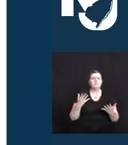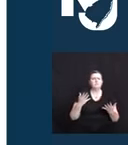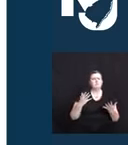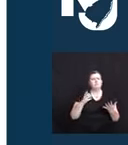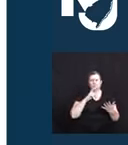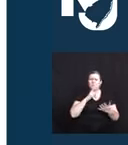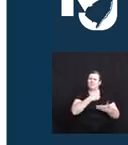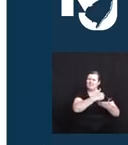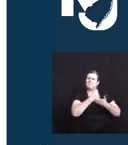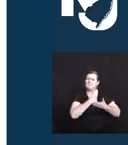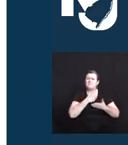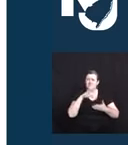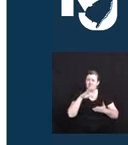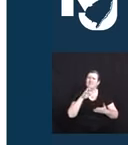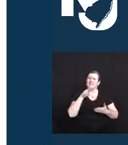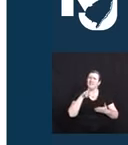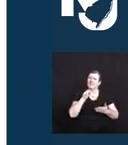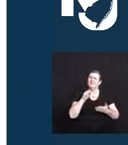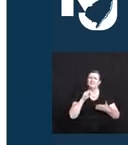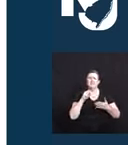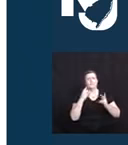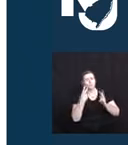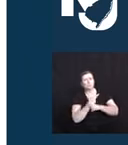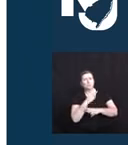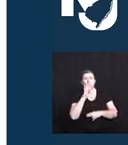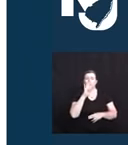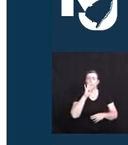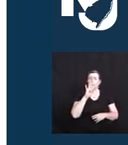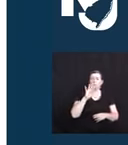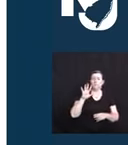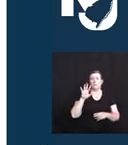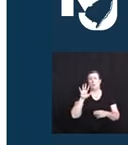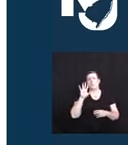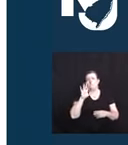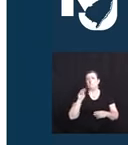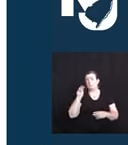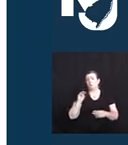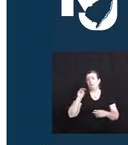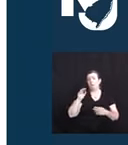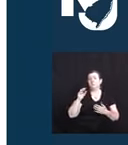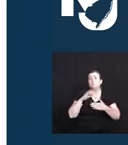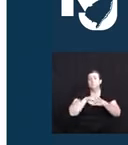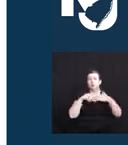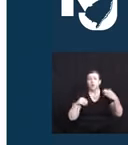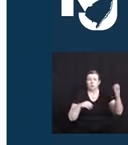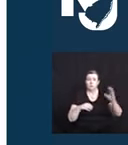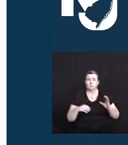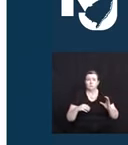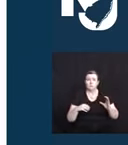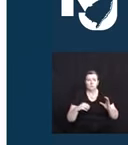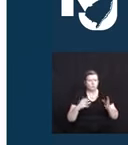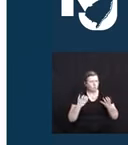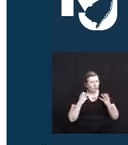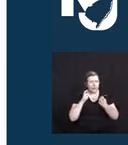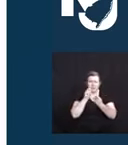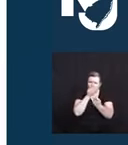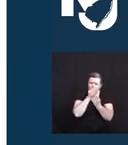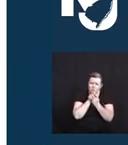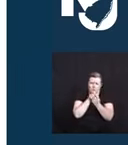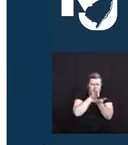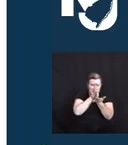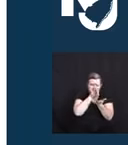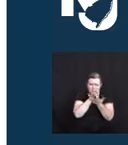billion in annual federal funding comes to New Jersey. So having an accurate count directly impacts planning and funding